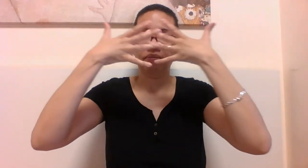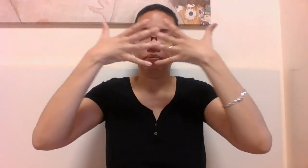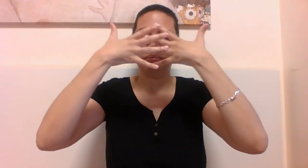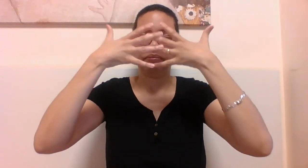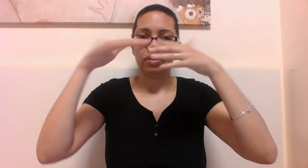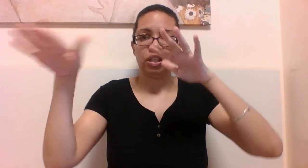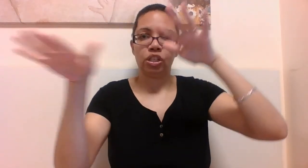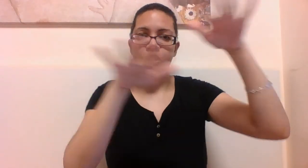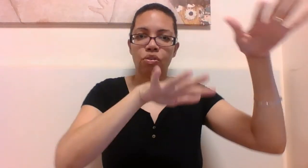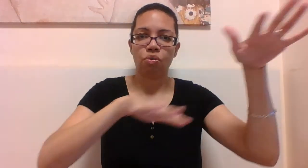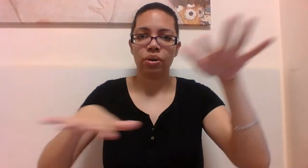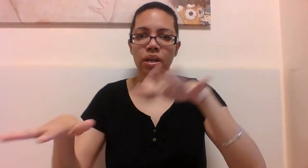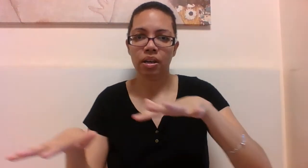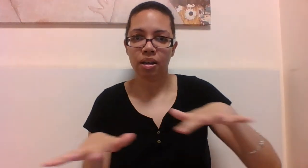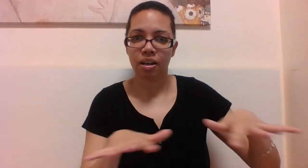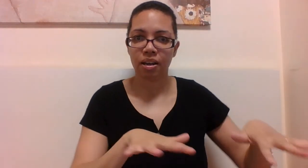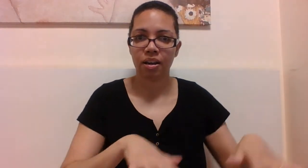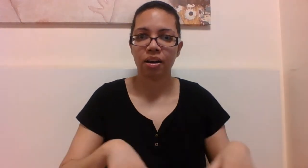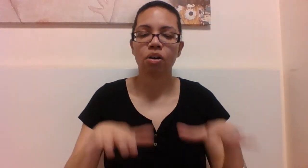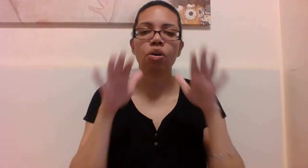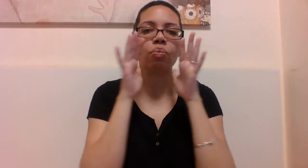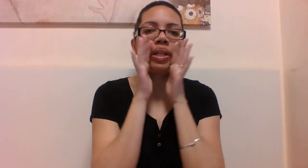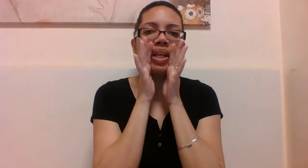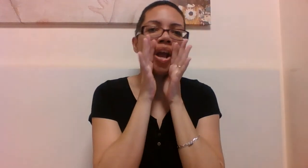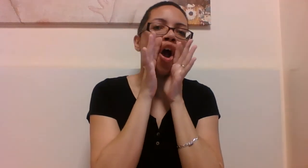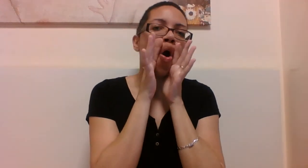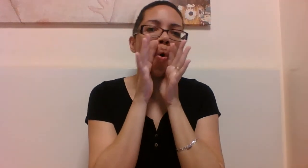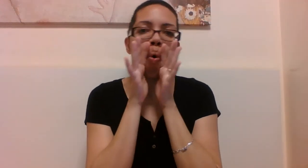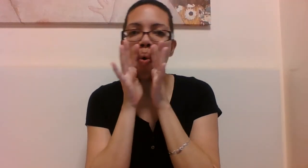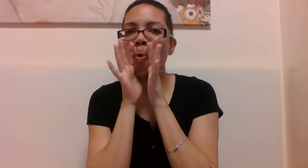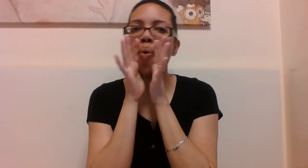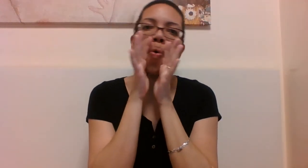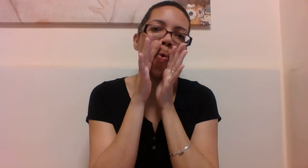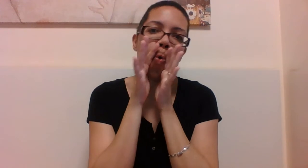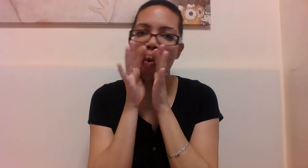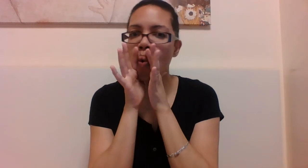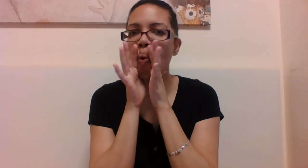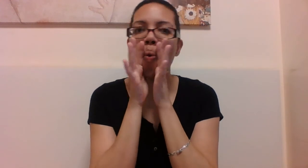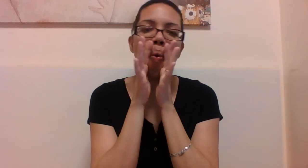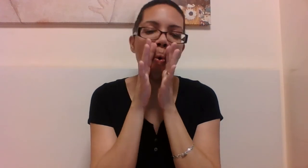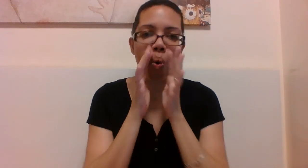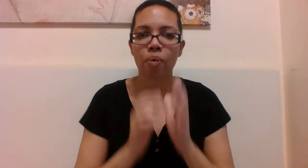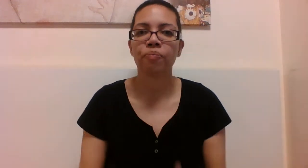cloudy, snowy, or windy?